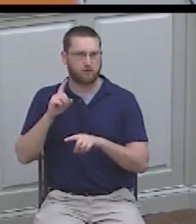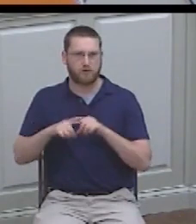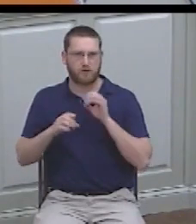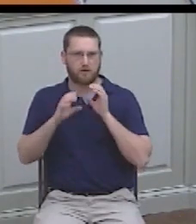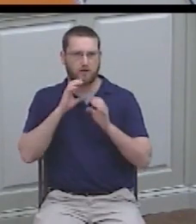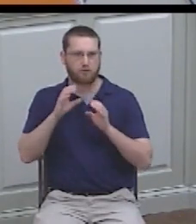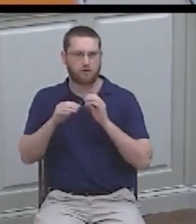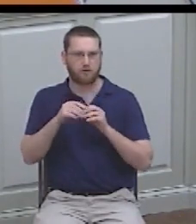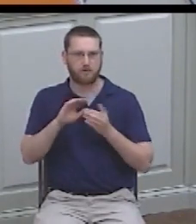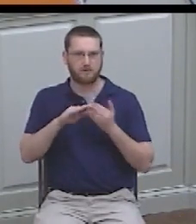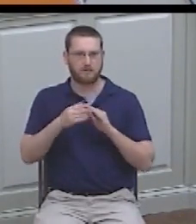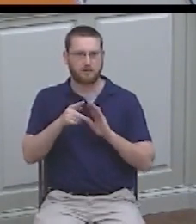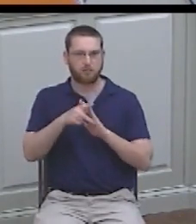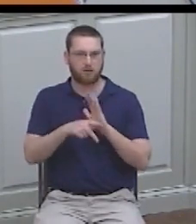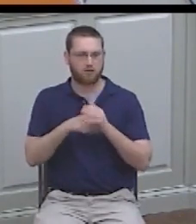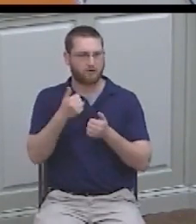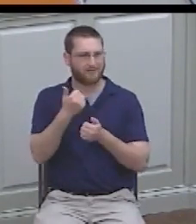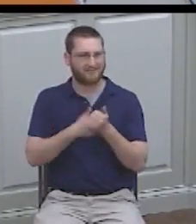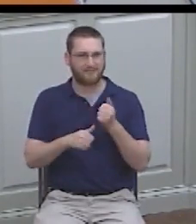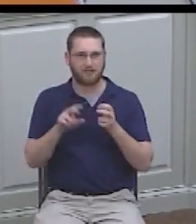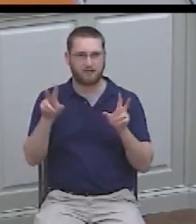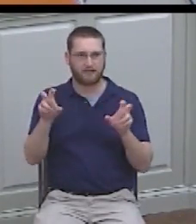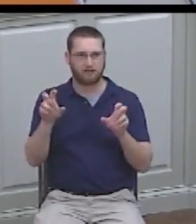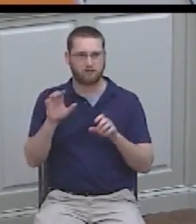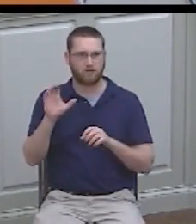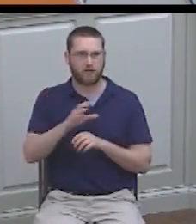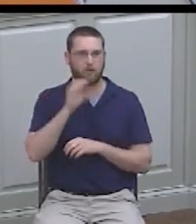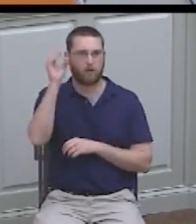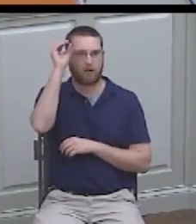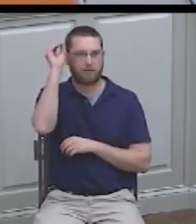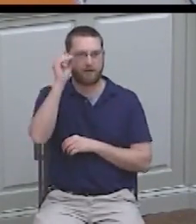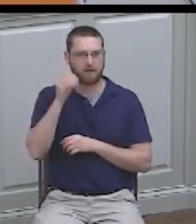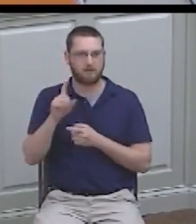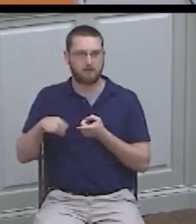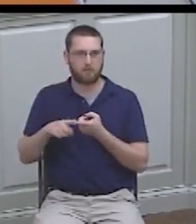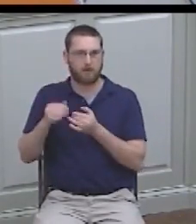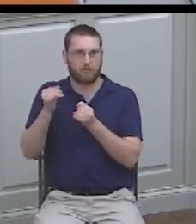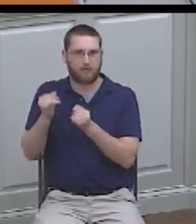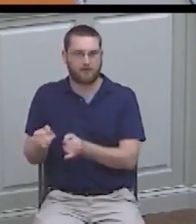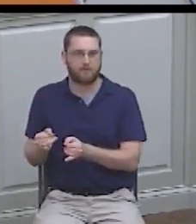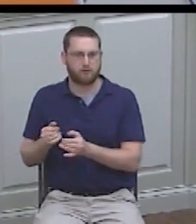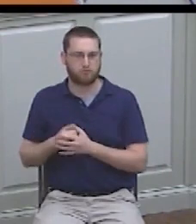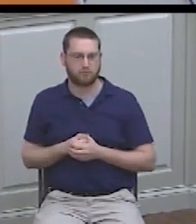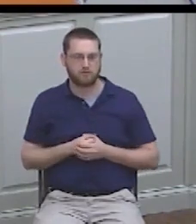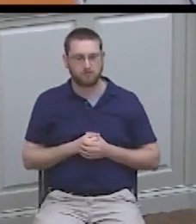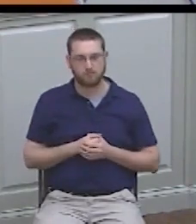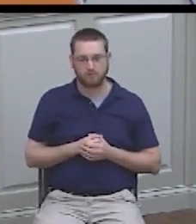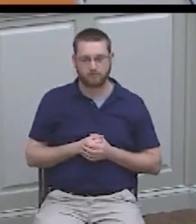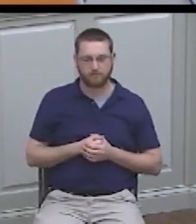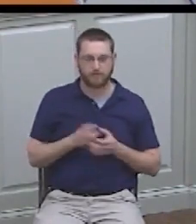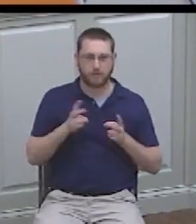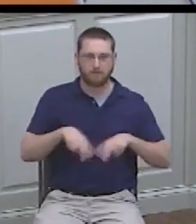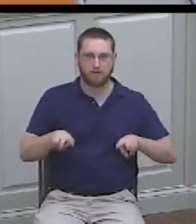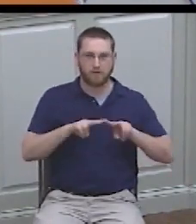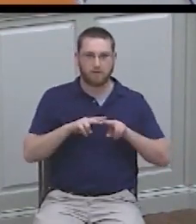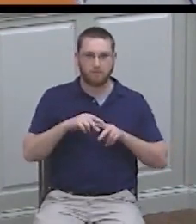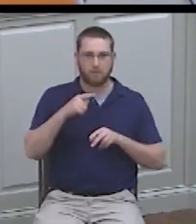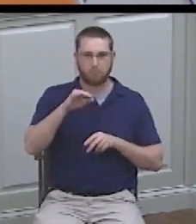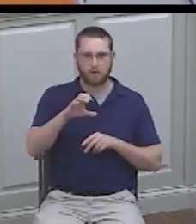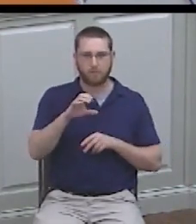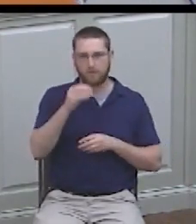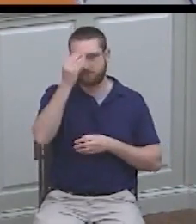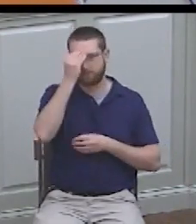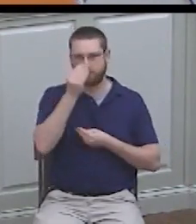communicate city policy on any issue, but only their opinions as an individual regarding same. Value public input on